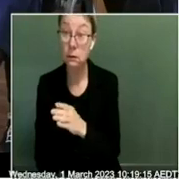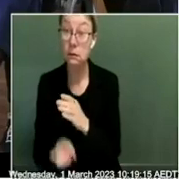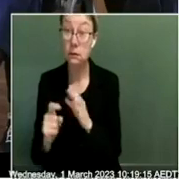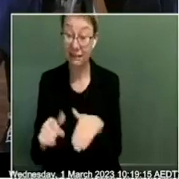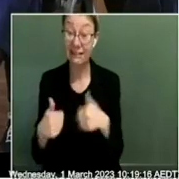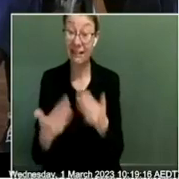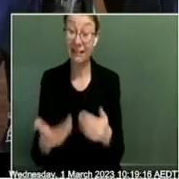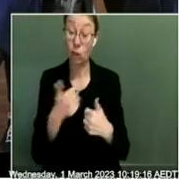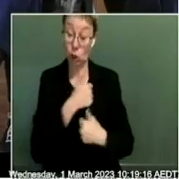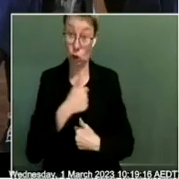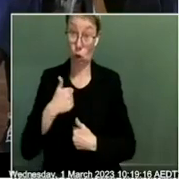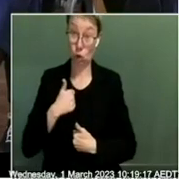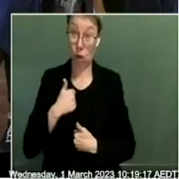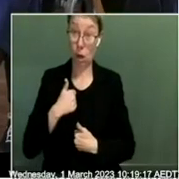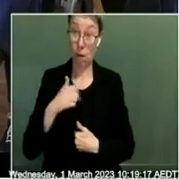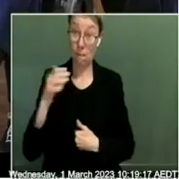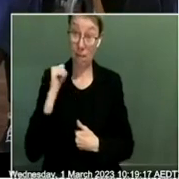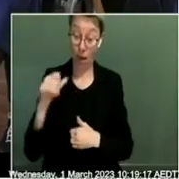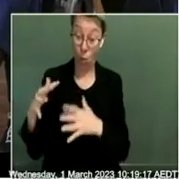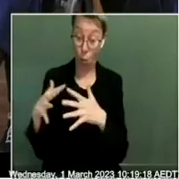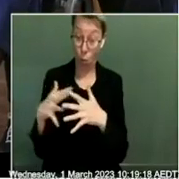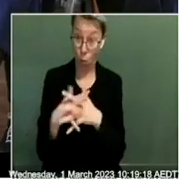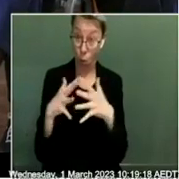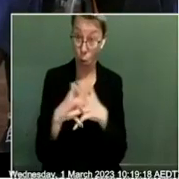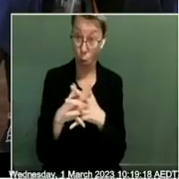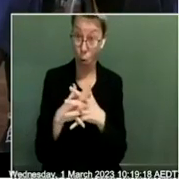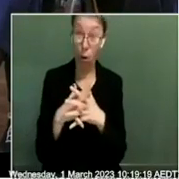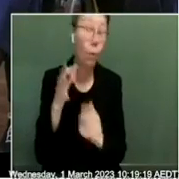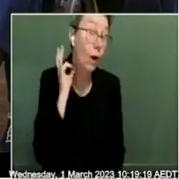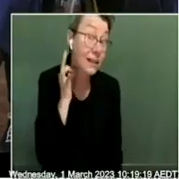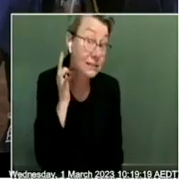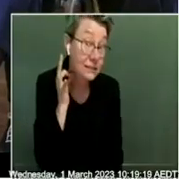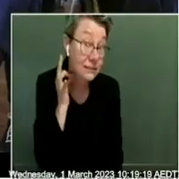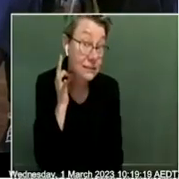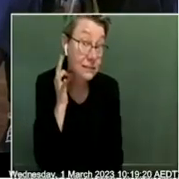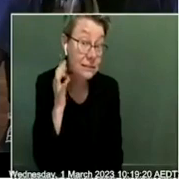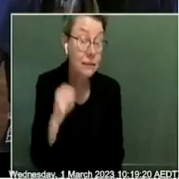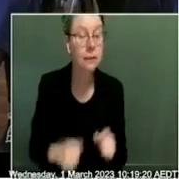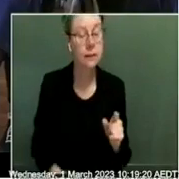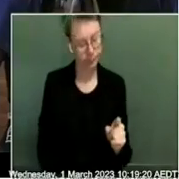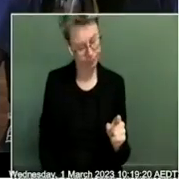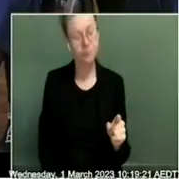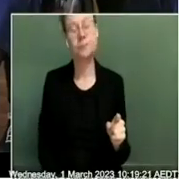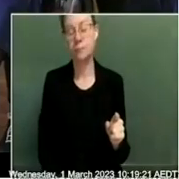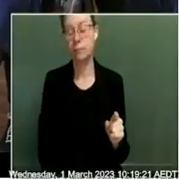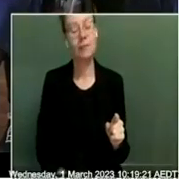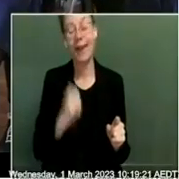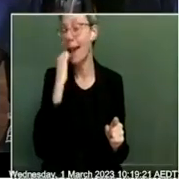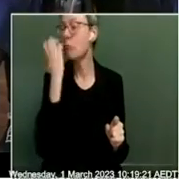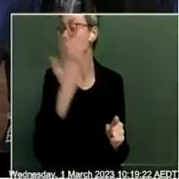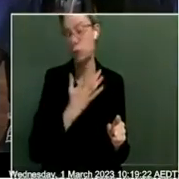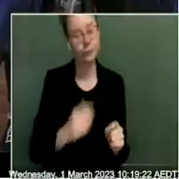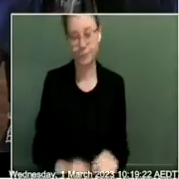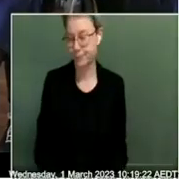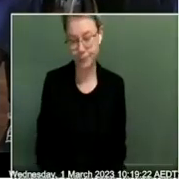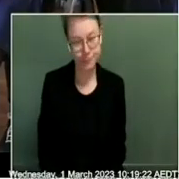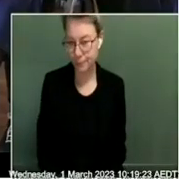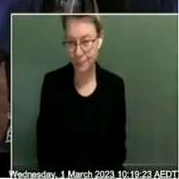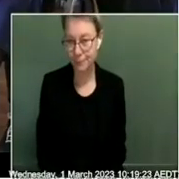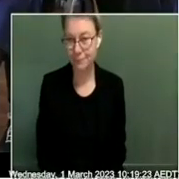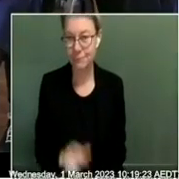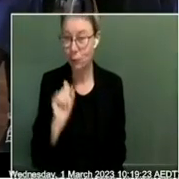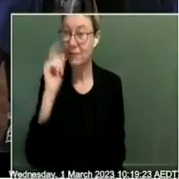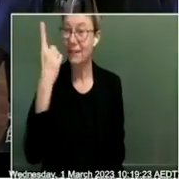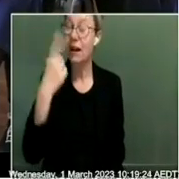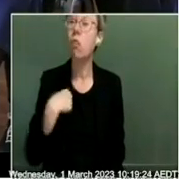it's important to say that on the record because a lot of people don't understand that. That's a, you know, that's a double theft when